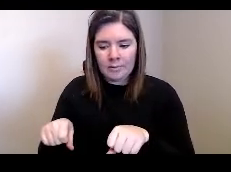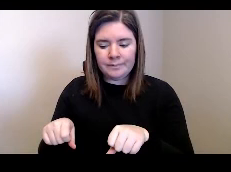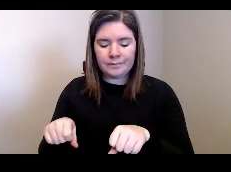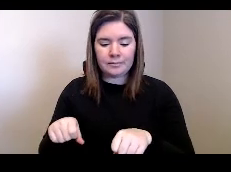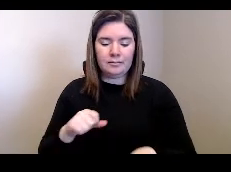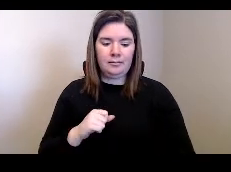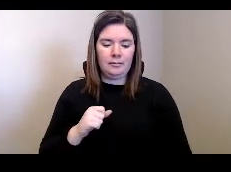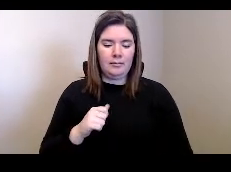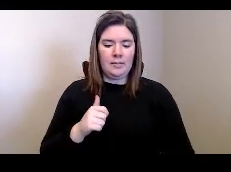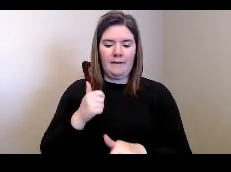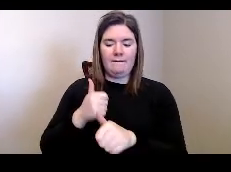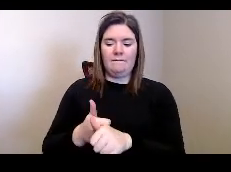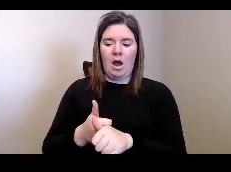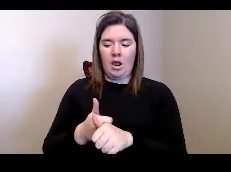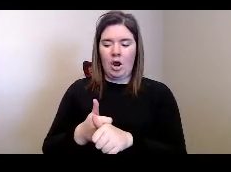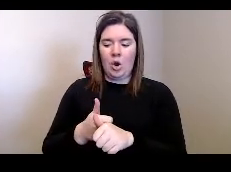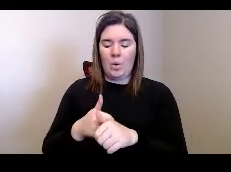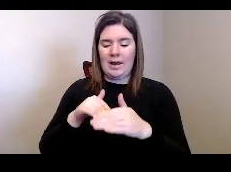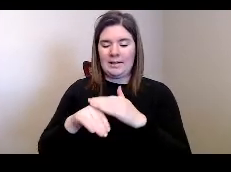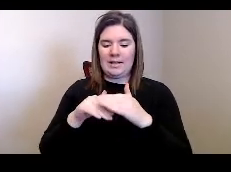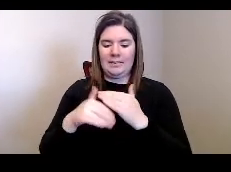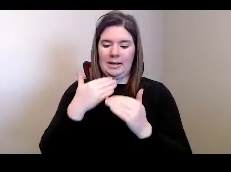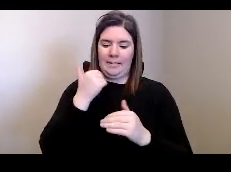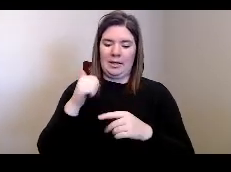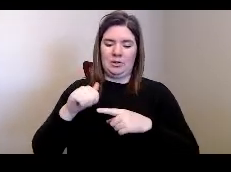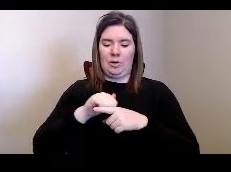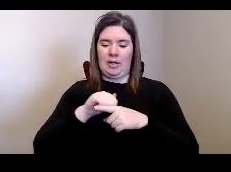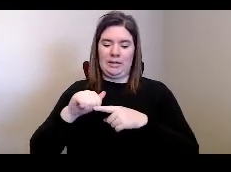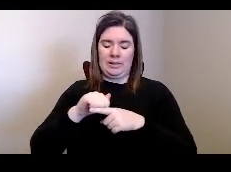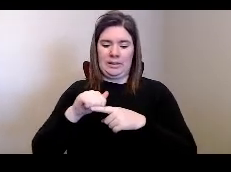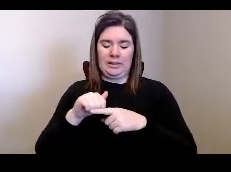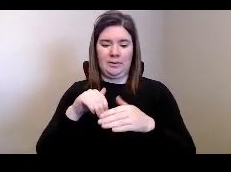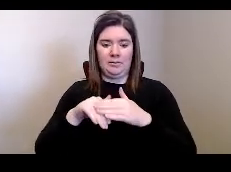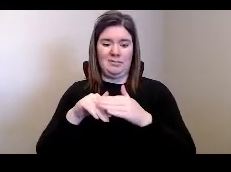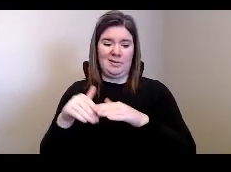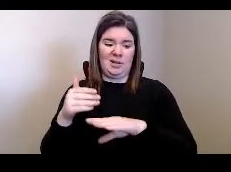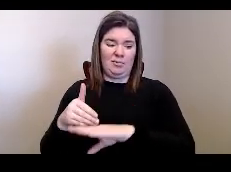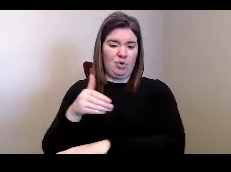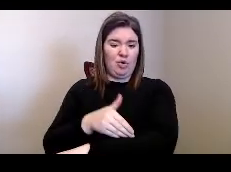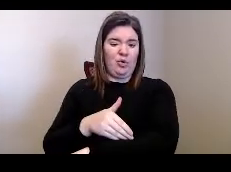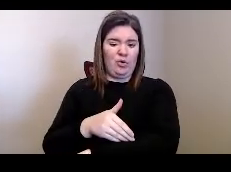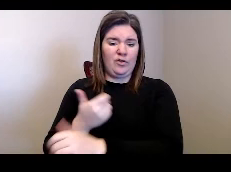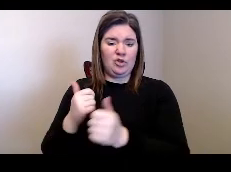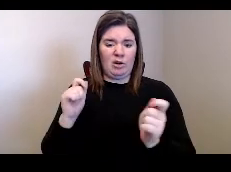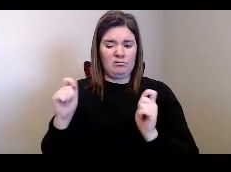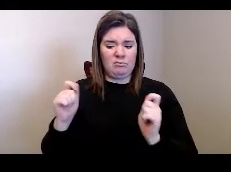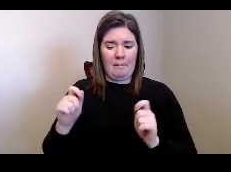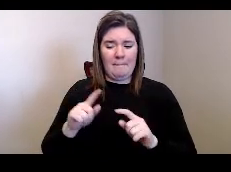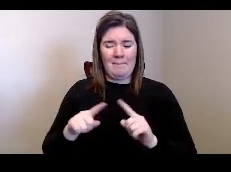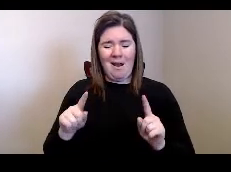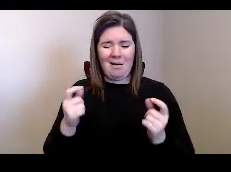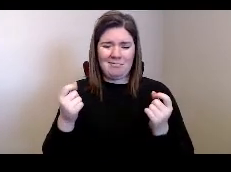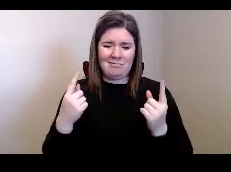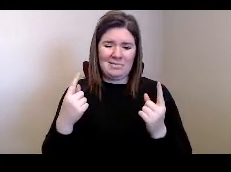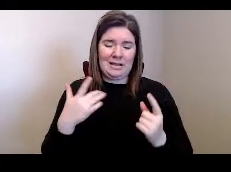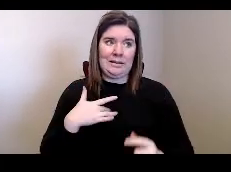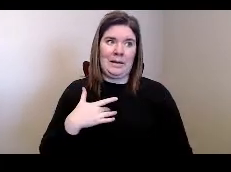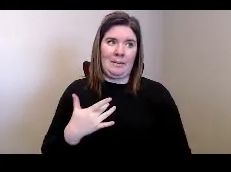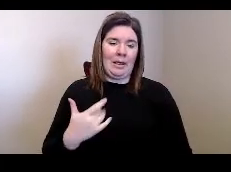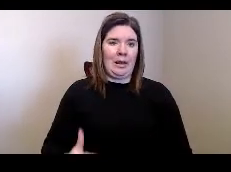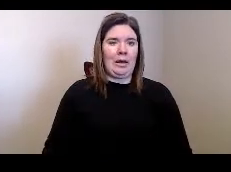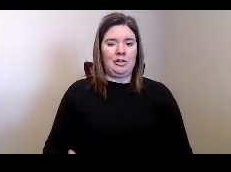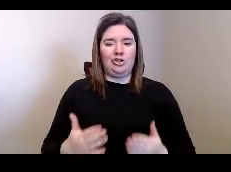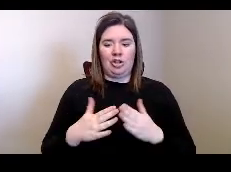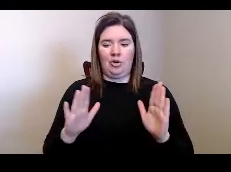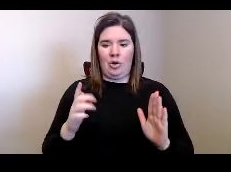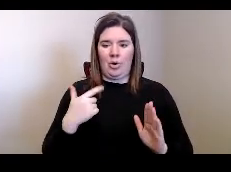best practices. You could add accessibility, improve the accessibility of that. But you know, generally speaking, you know, we're at the mercy